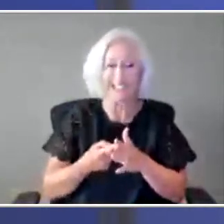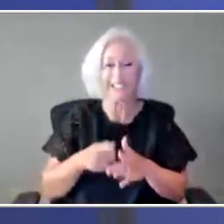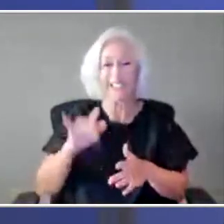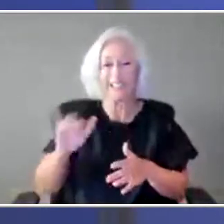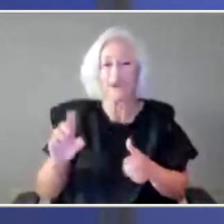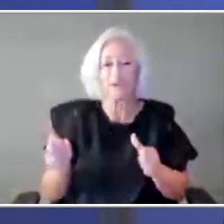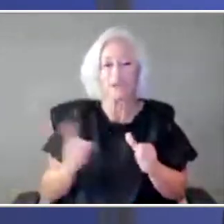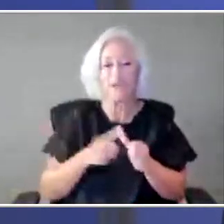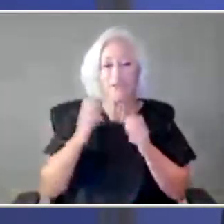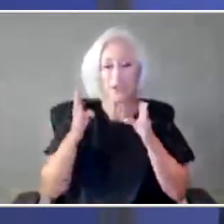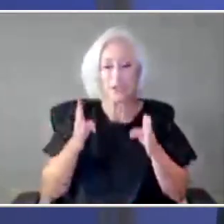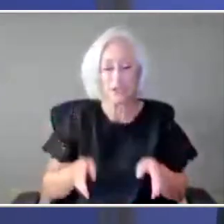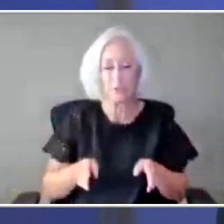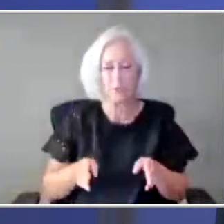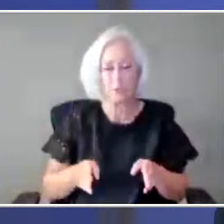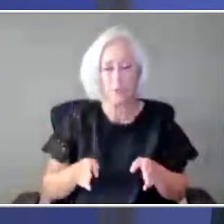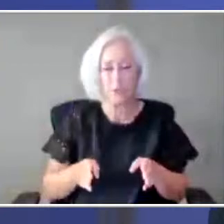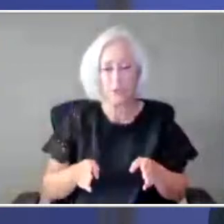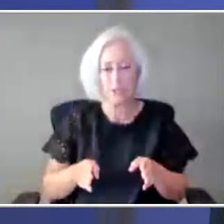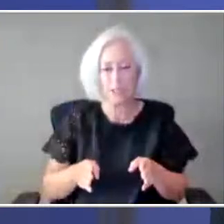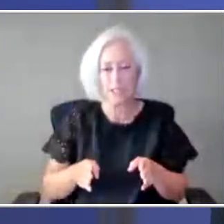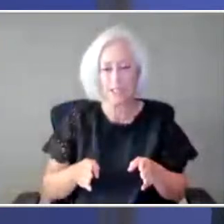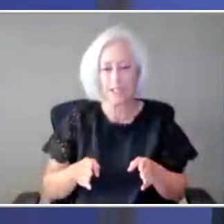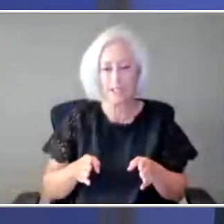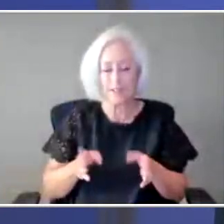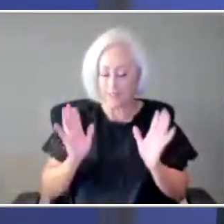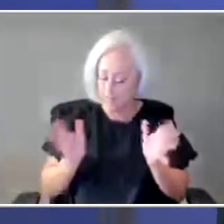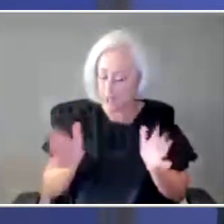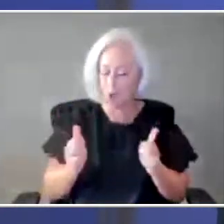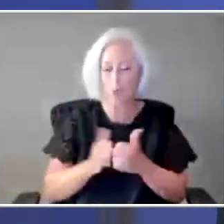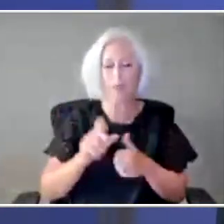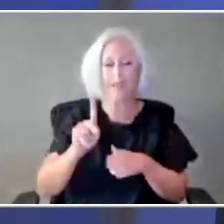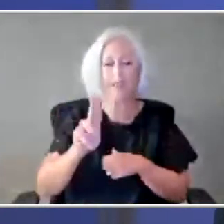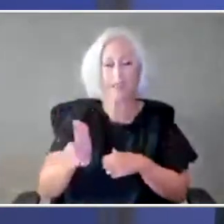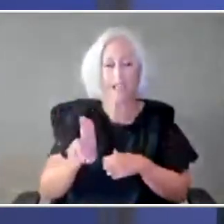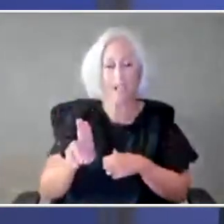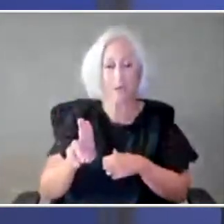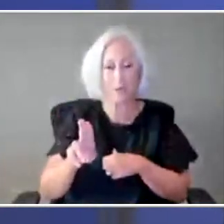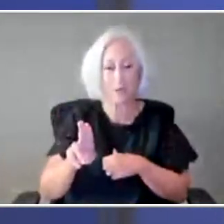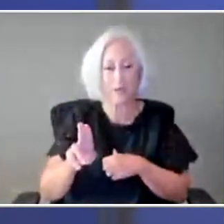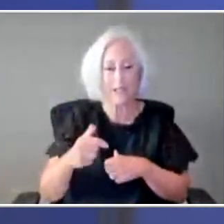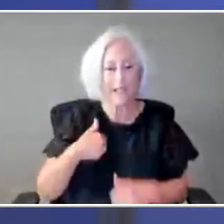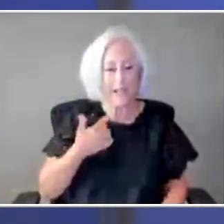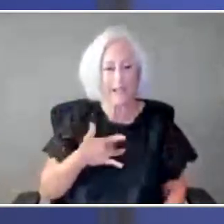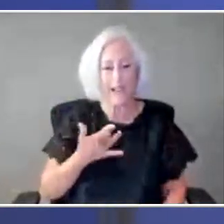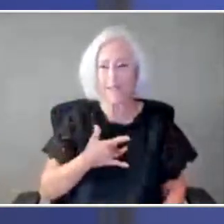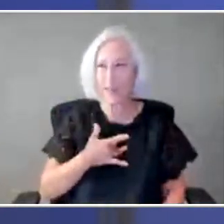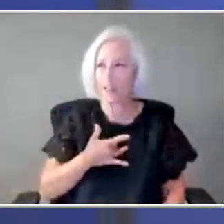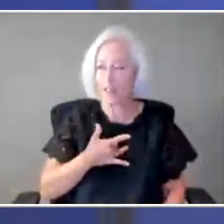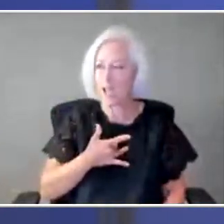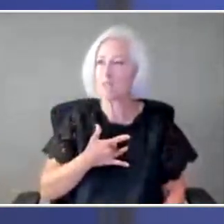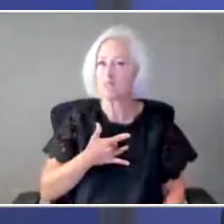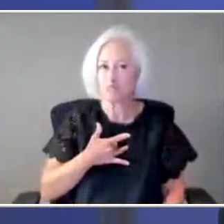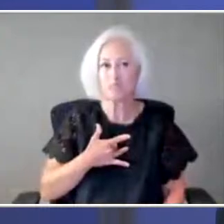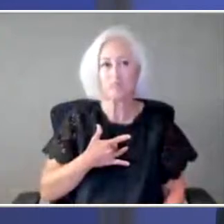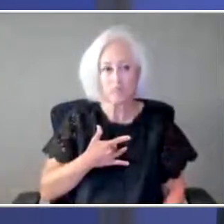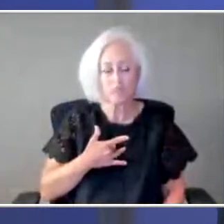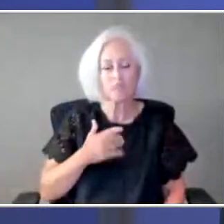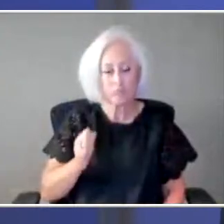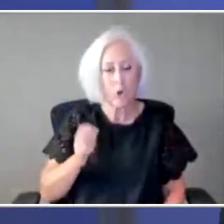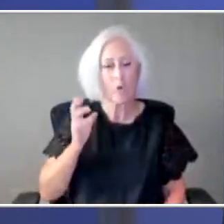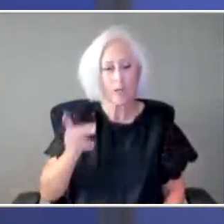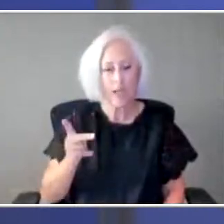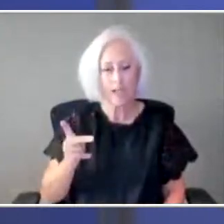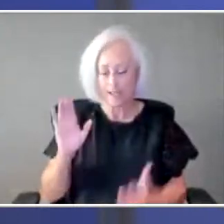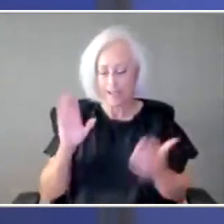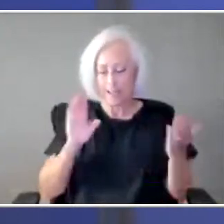person at KU that I even talked to at all. And I already felt, oh my goodness, as opposed to, as you heard me say earlier,